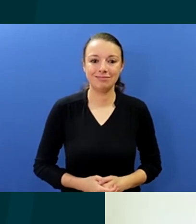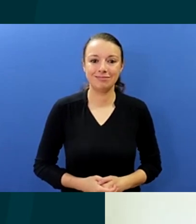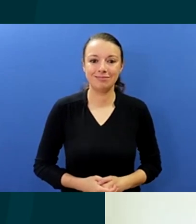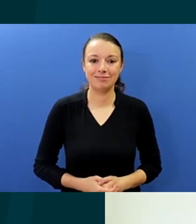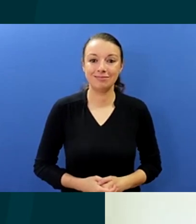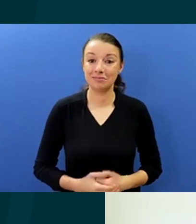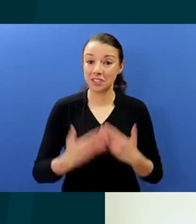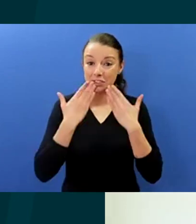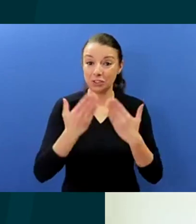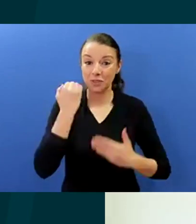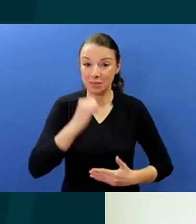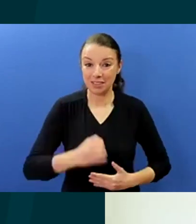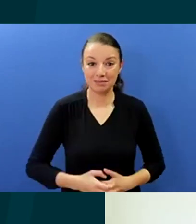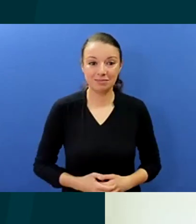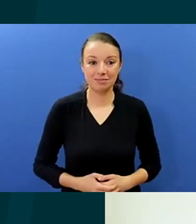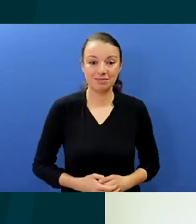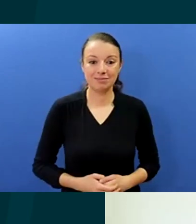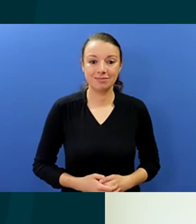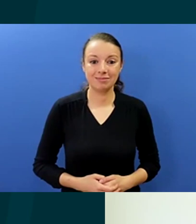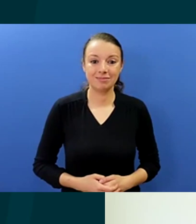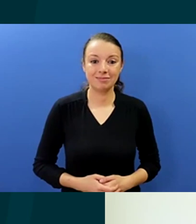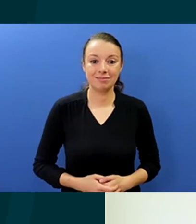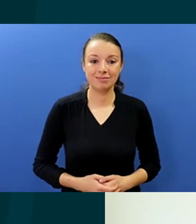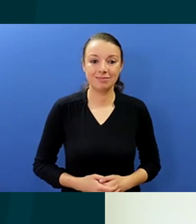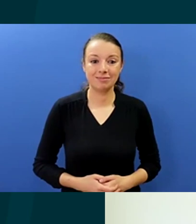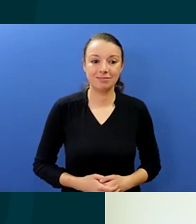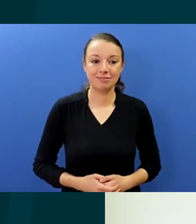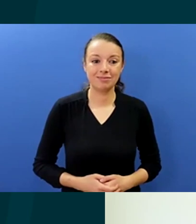Dziękujemy bardzo. Thank you very much.